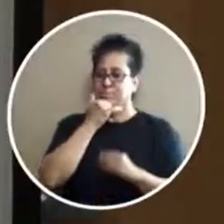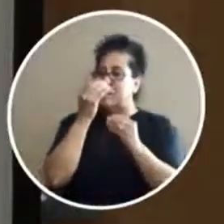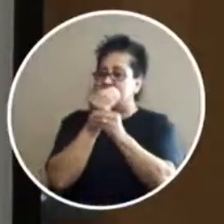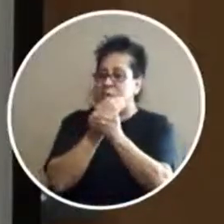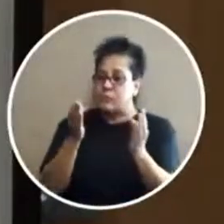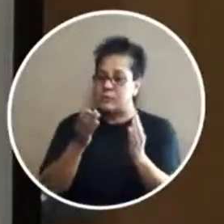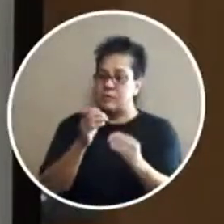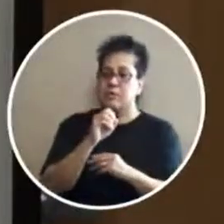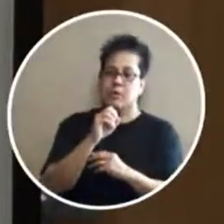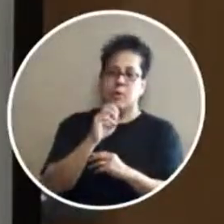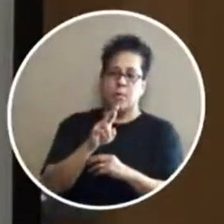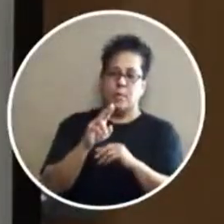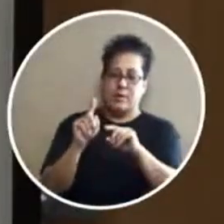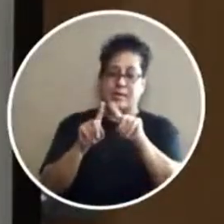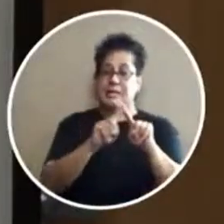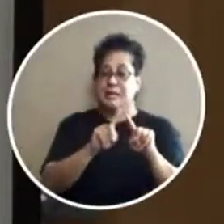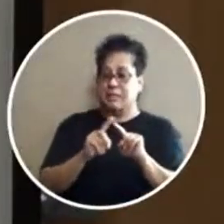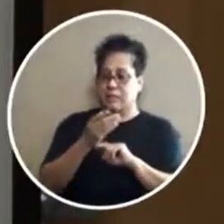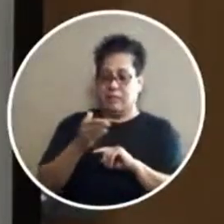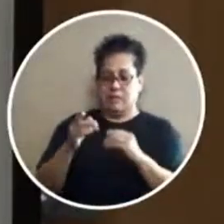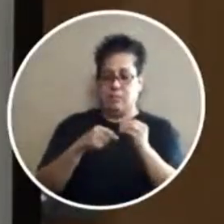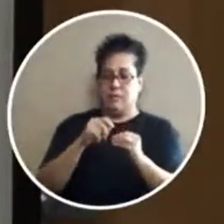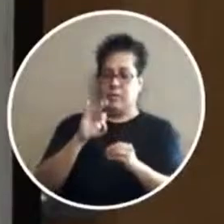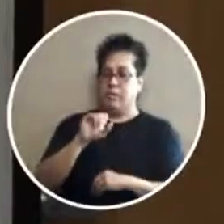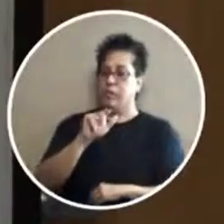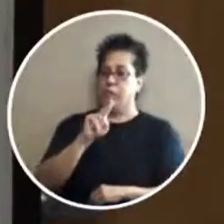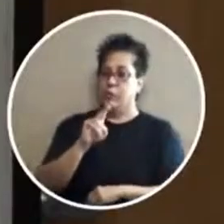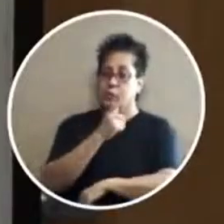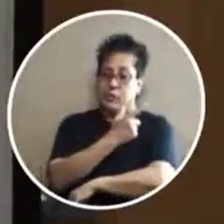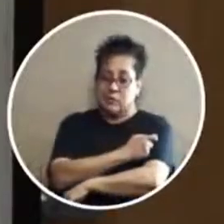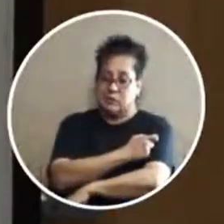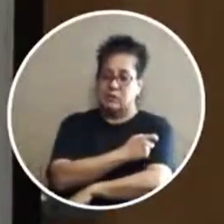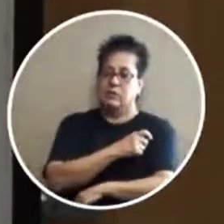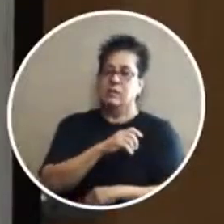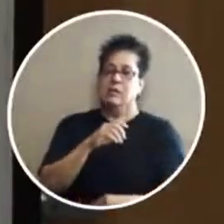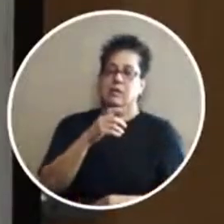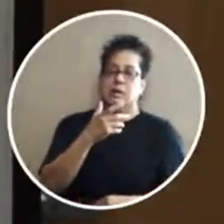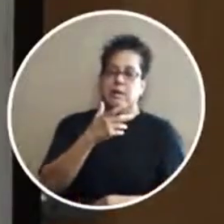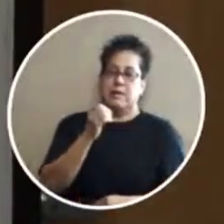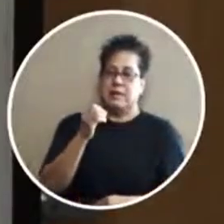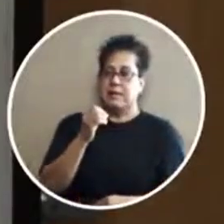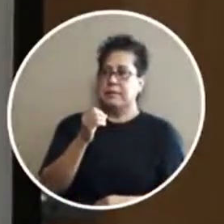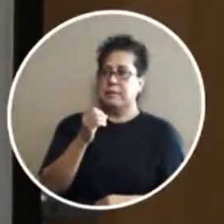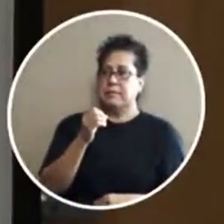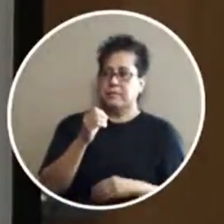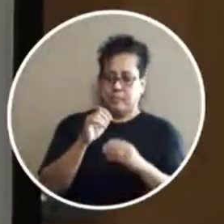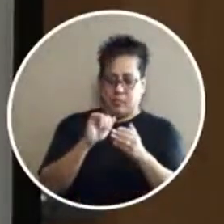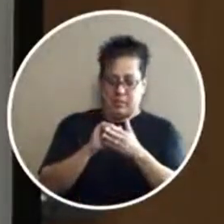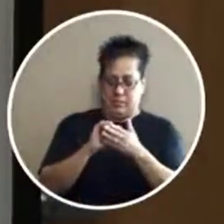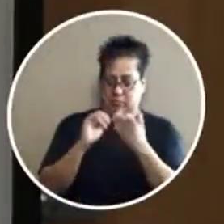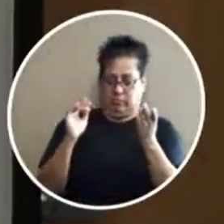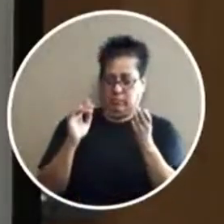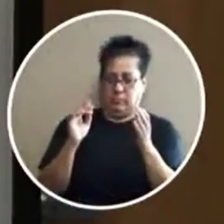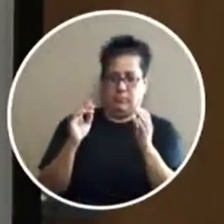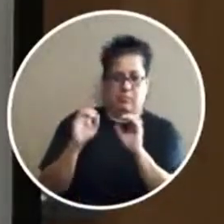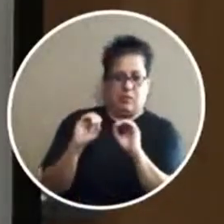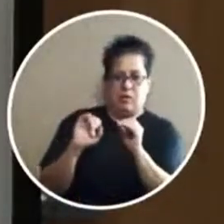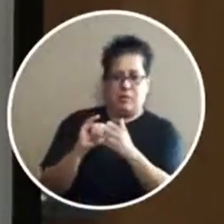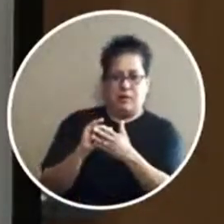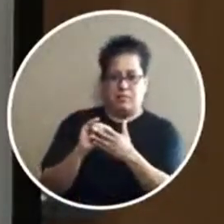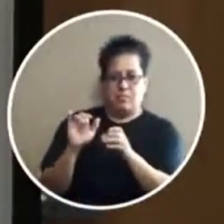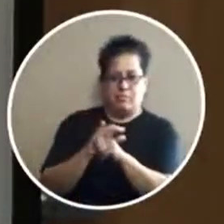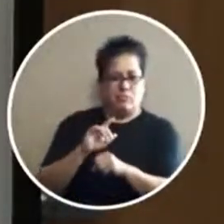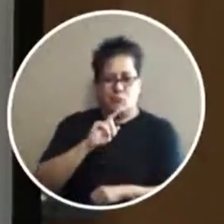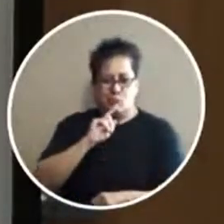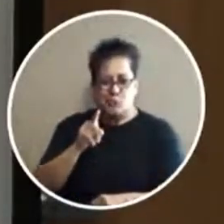misinformation or different things about the influenza vaccine or the flu shot, in which none of that is completely